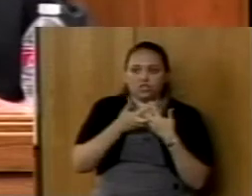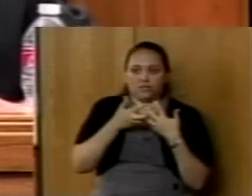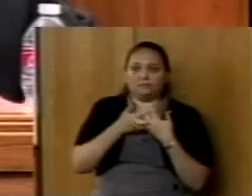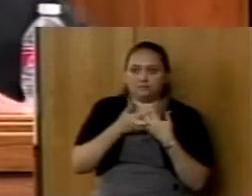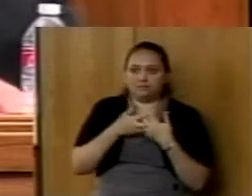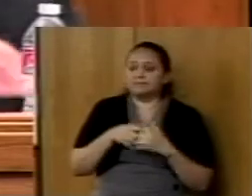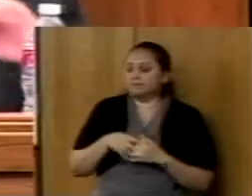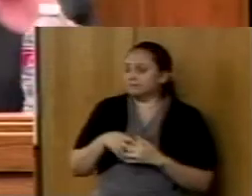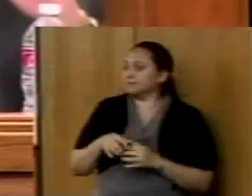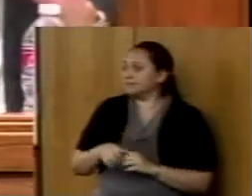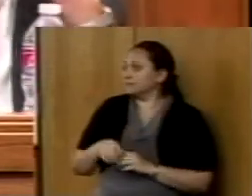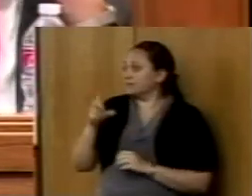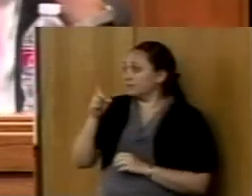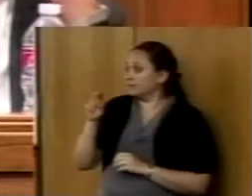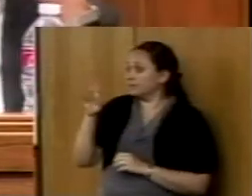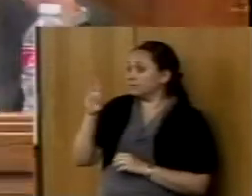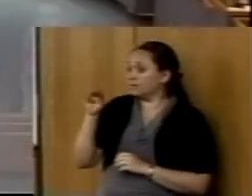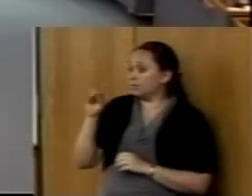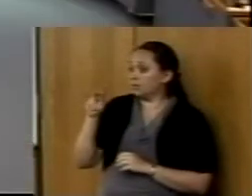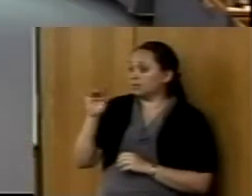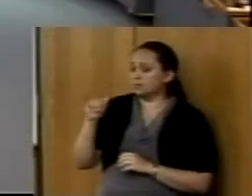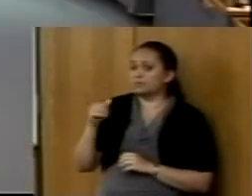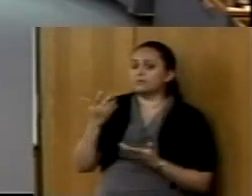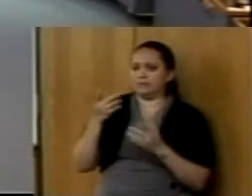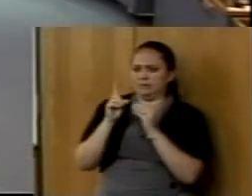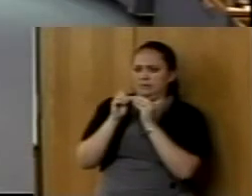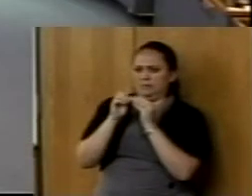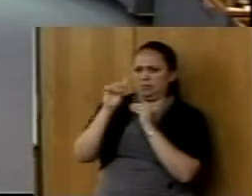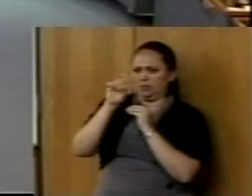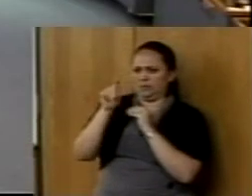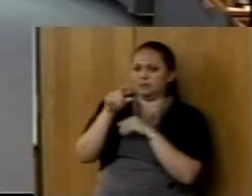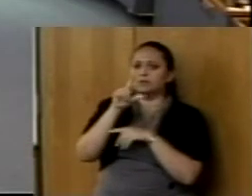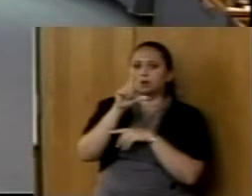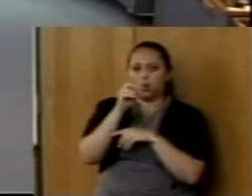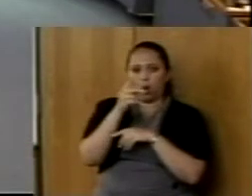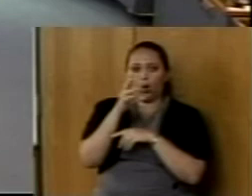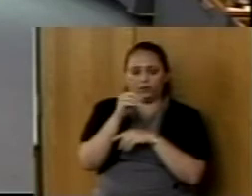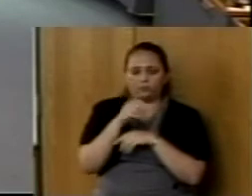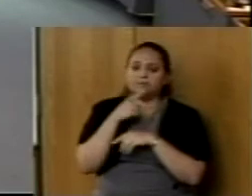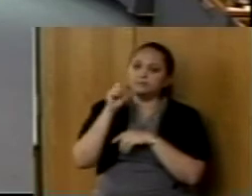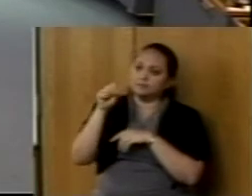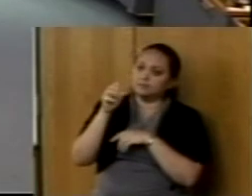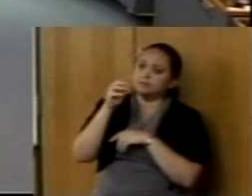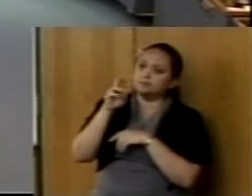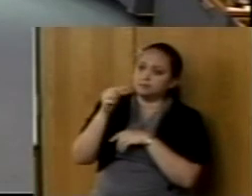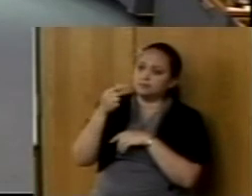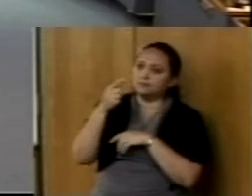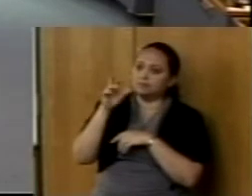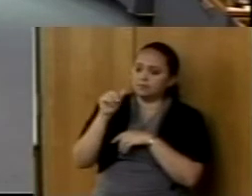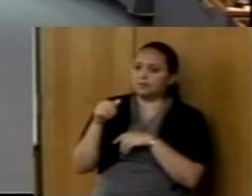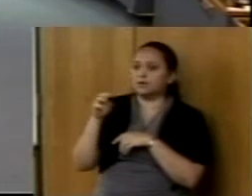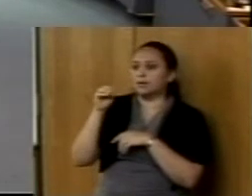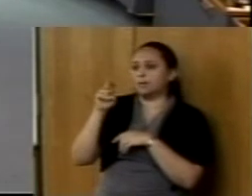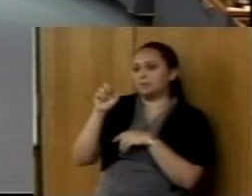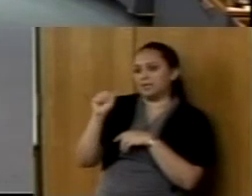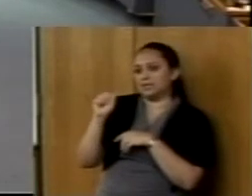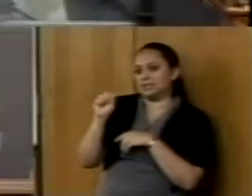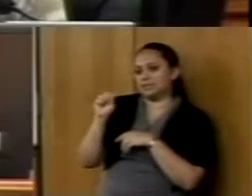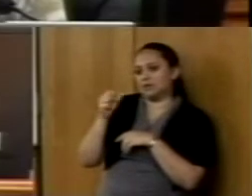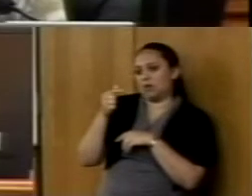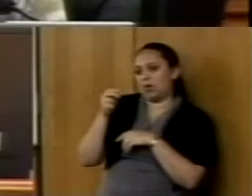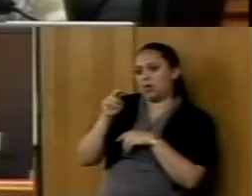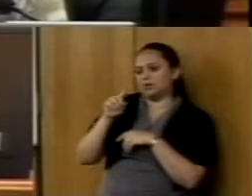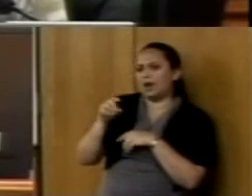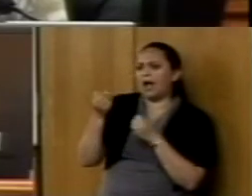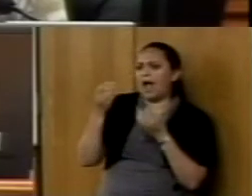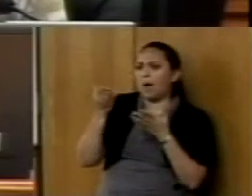Dr. Montoya. I concur. That said, One more question real quick. Longoria? Yes, Ms. Garcia and Ms. Gonzalez. How many